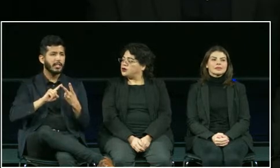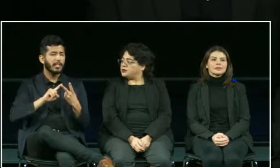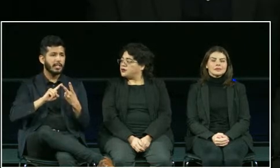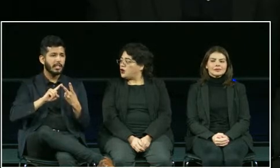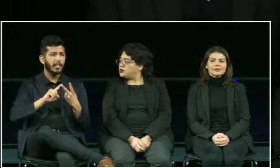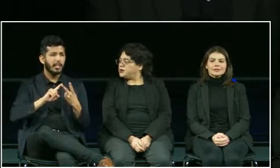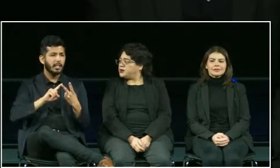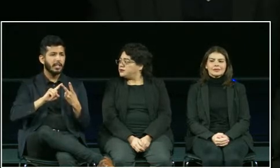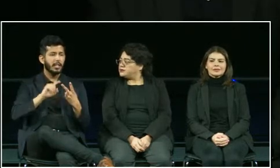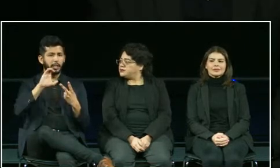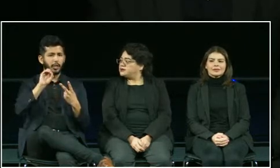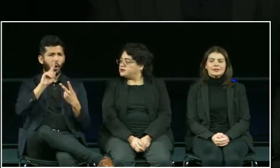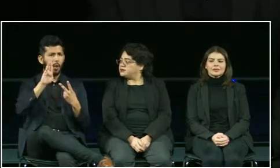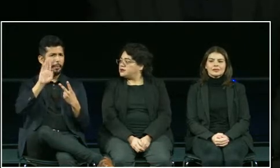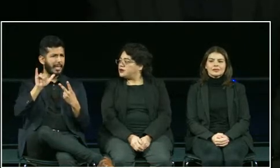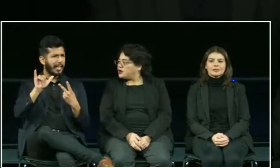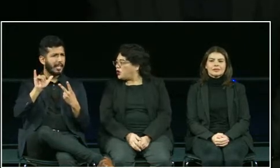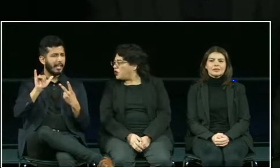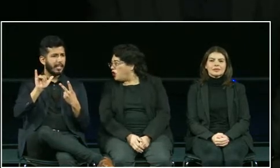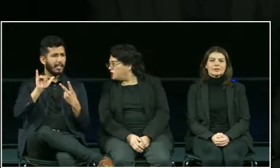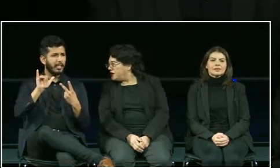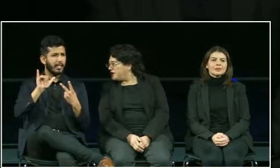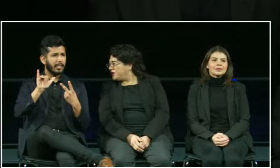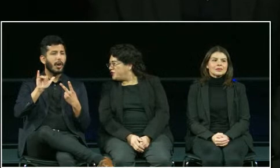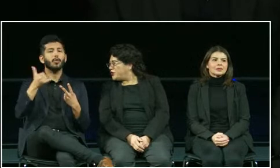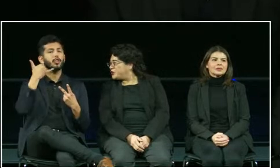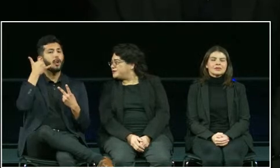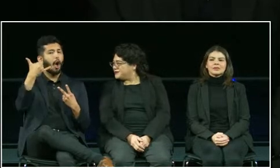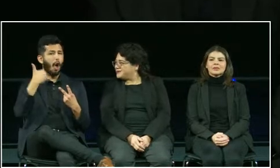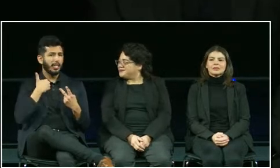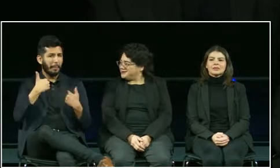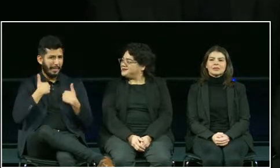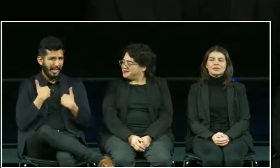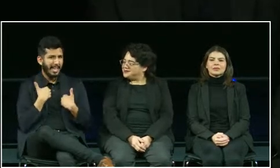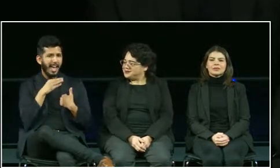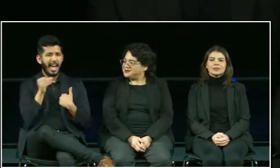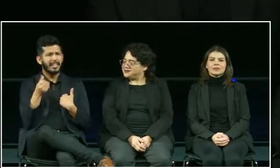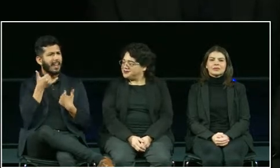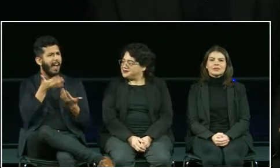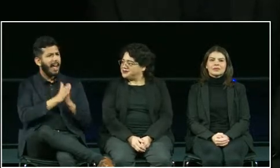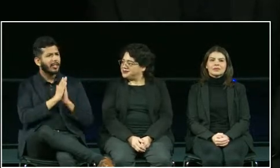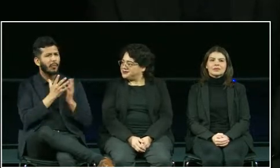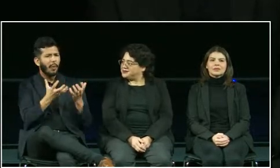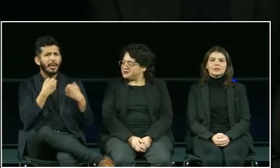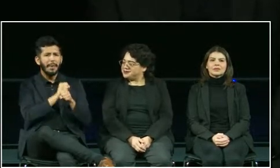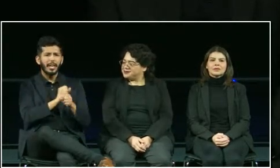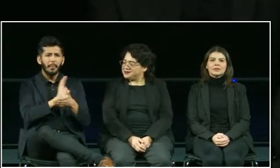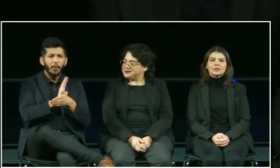called me, and says, do you want to make a movie? He didn't tell me you want to make a book.